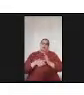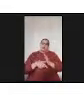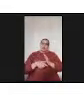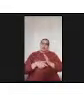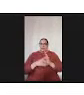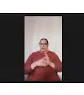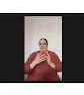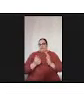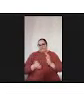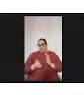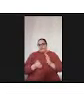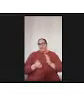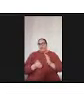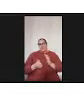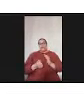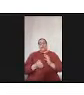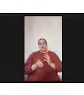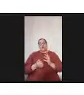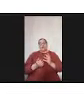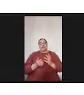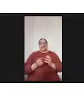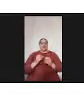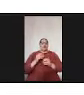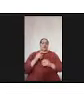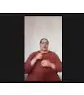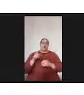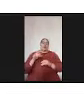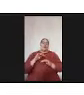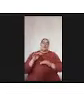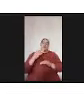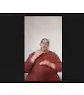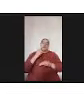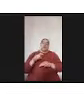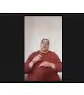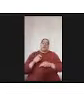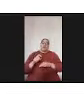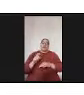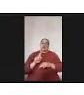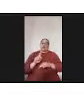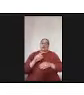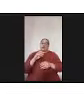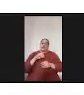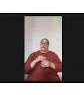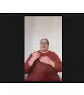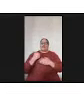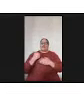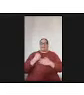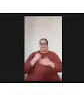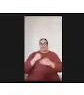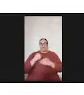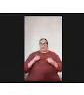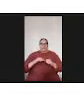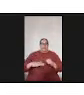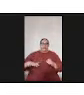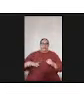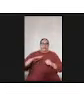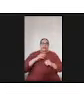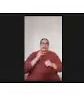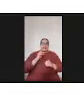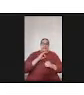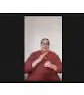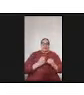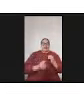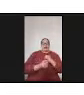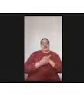challenges, which are those people supposed to be in a safe space in the case of